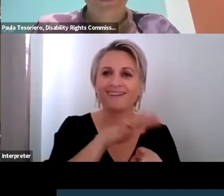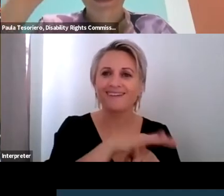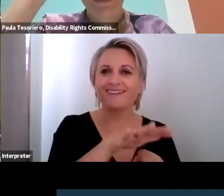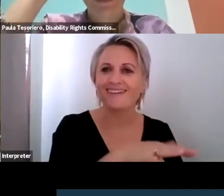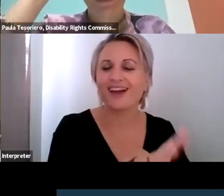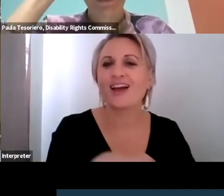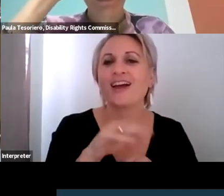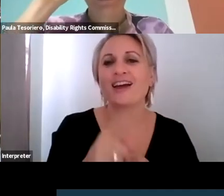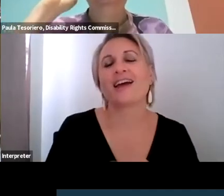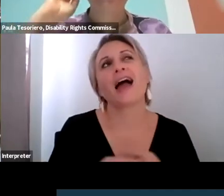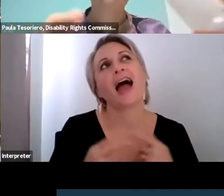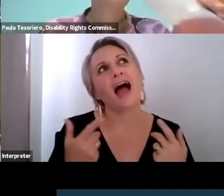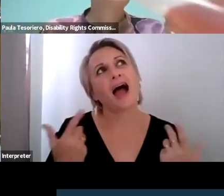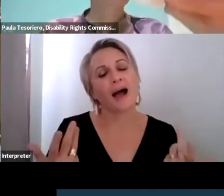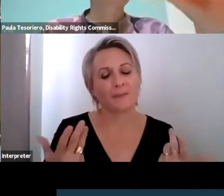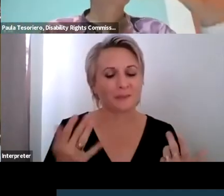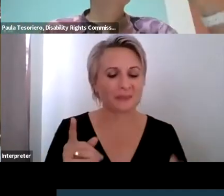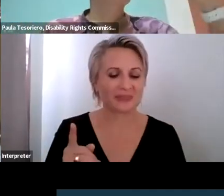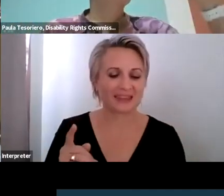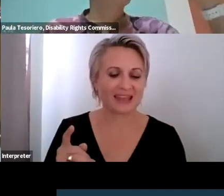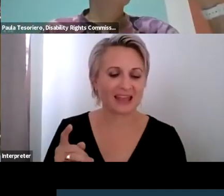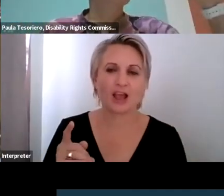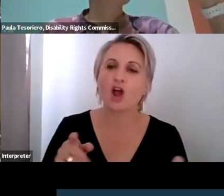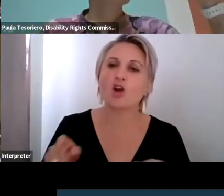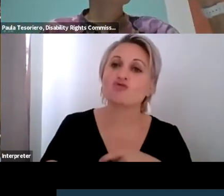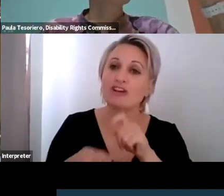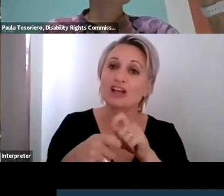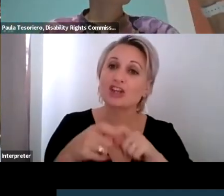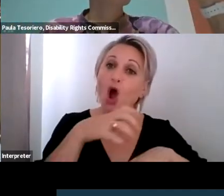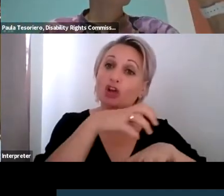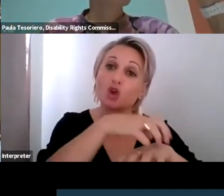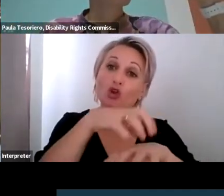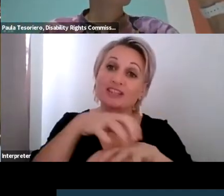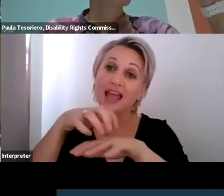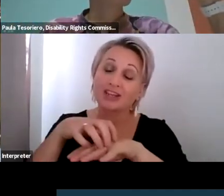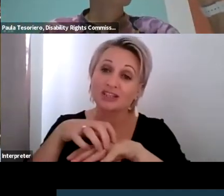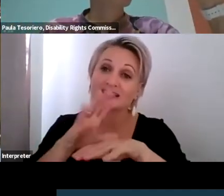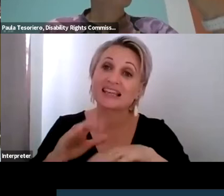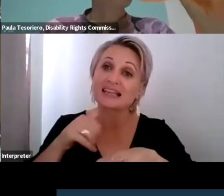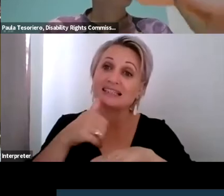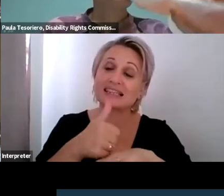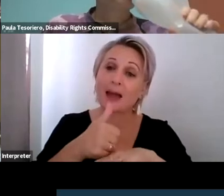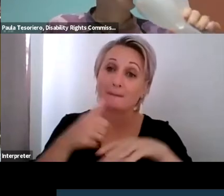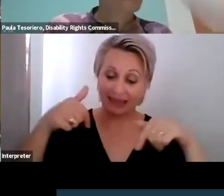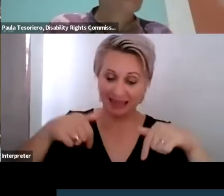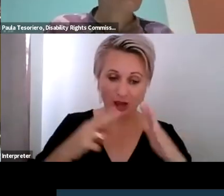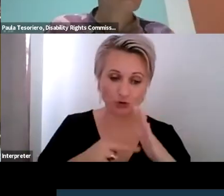There has been cricket associations existing in New Zealand for more than 100